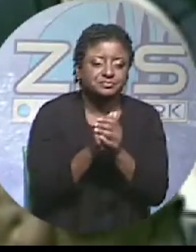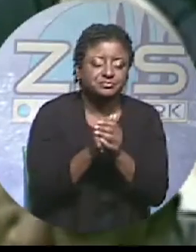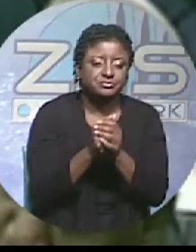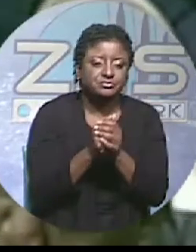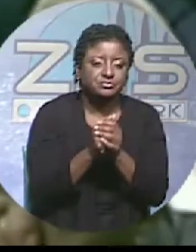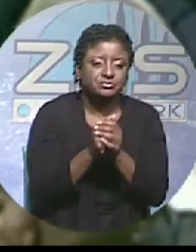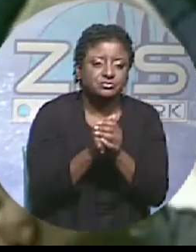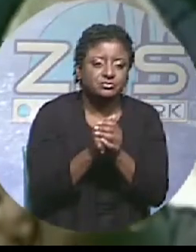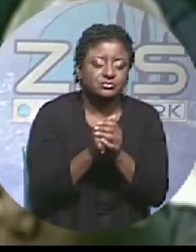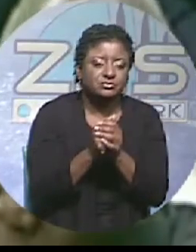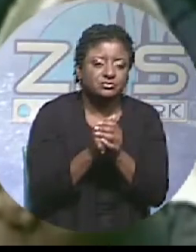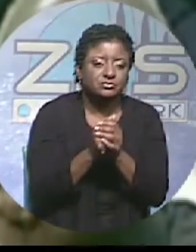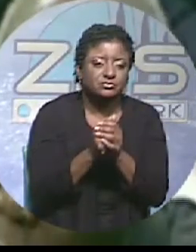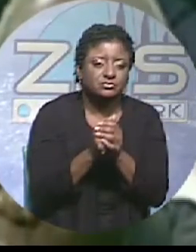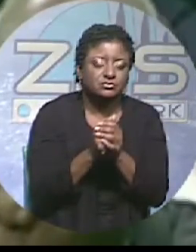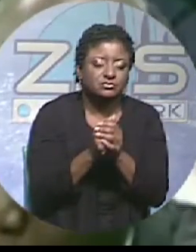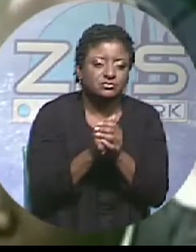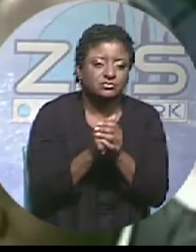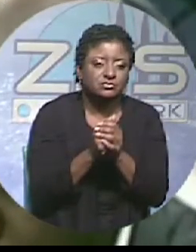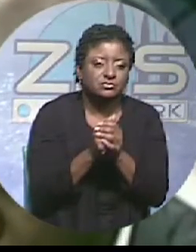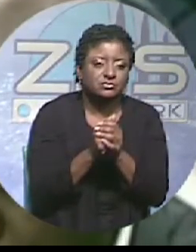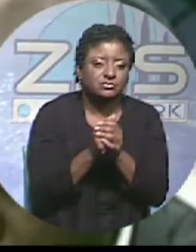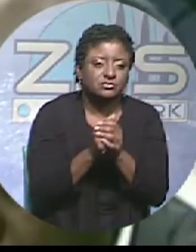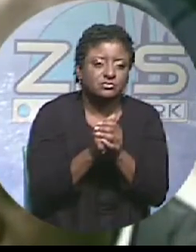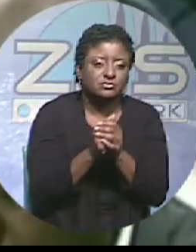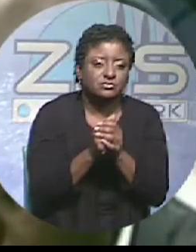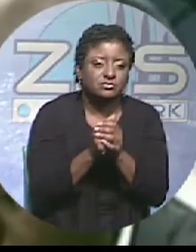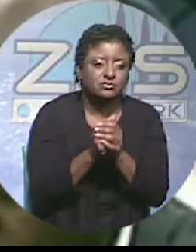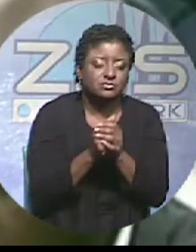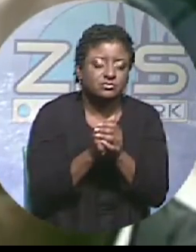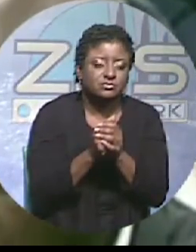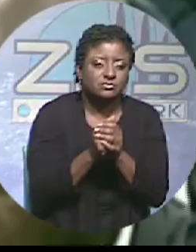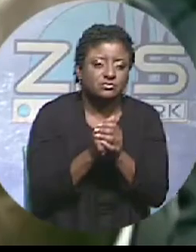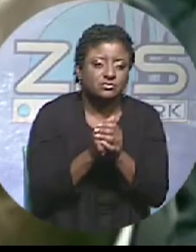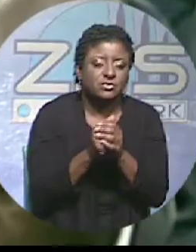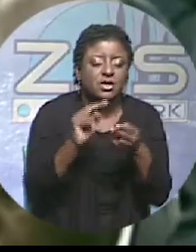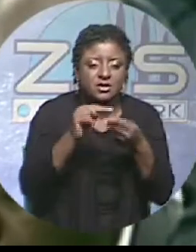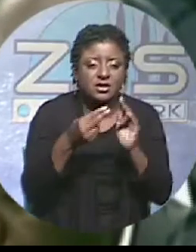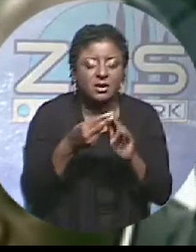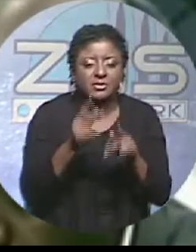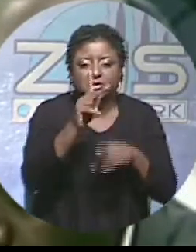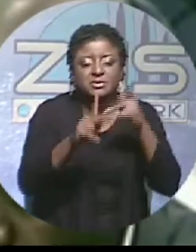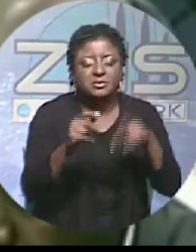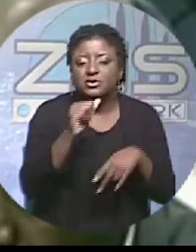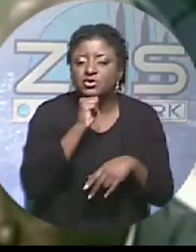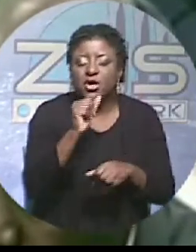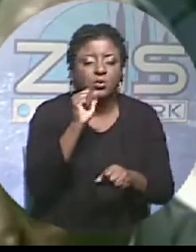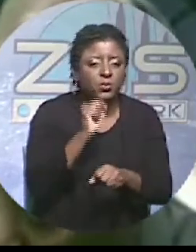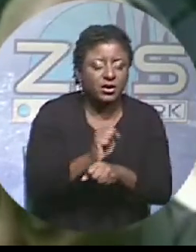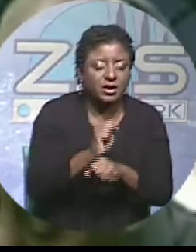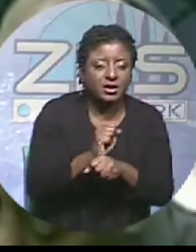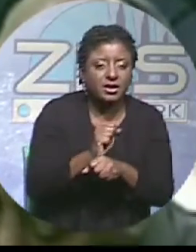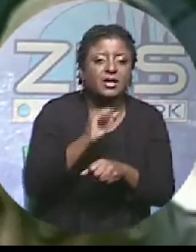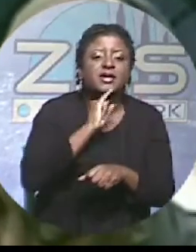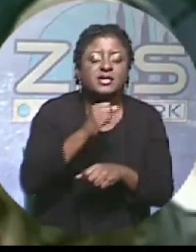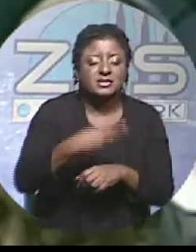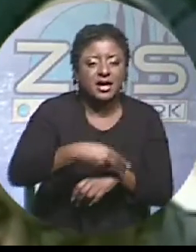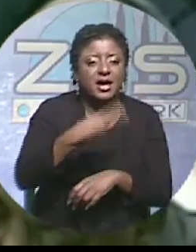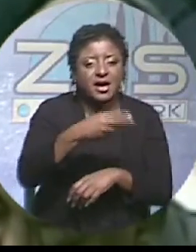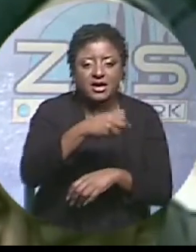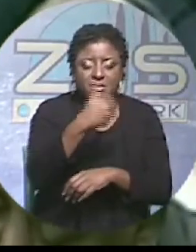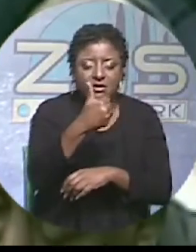It is for me to note that unemployment is also higher in Freeport and Grand Bahama than